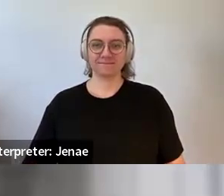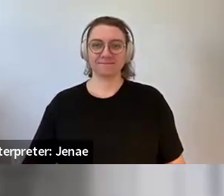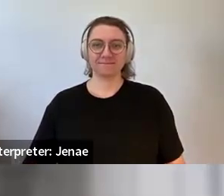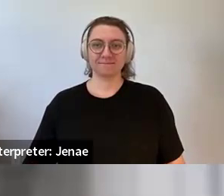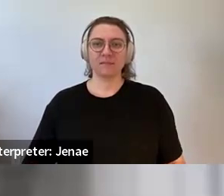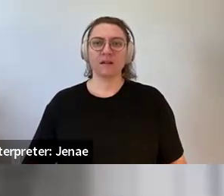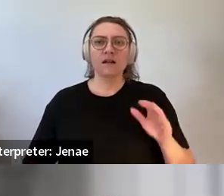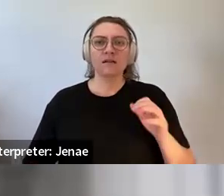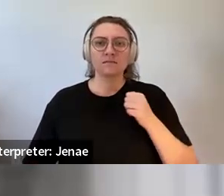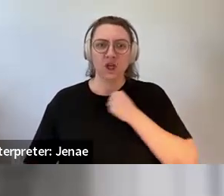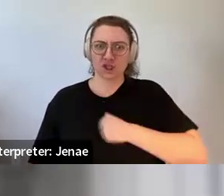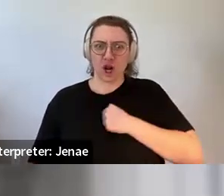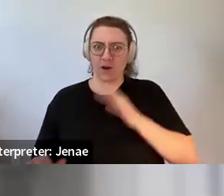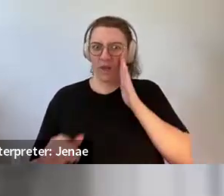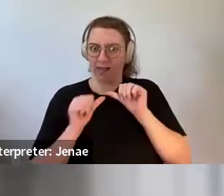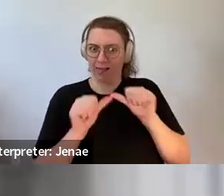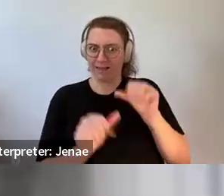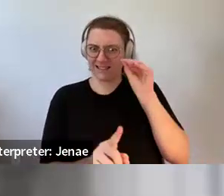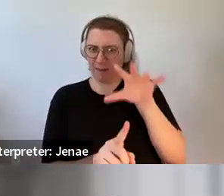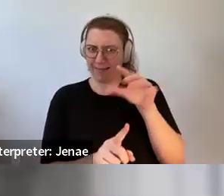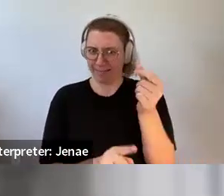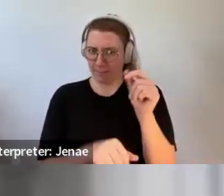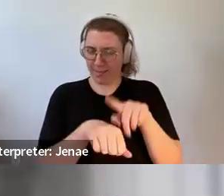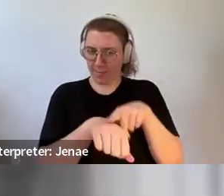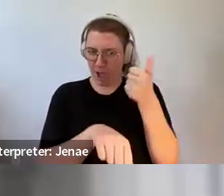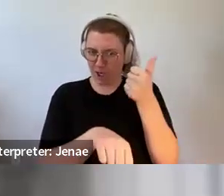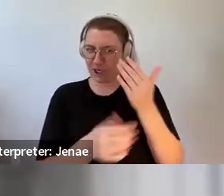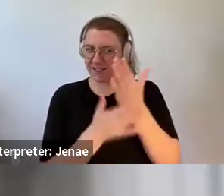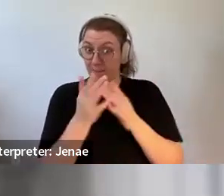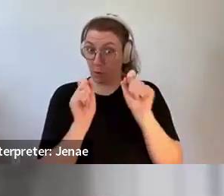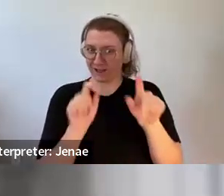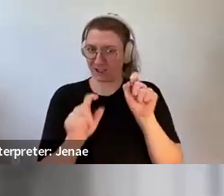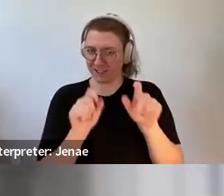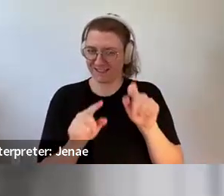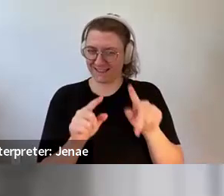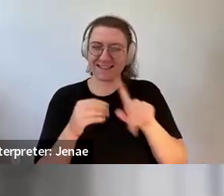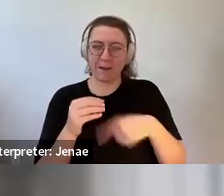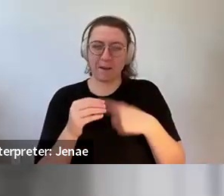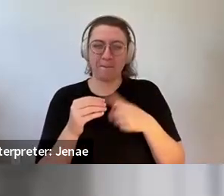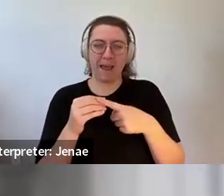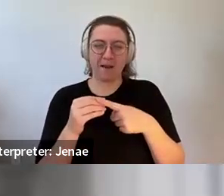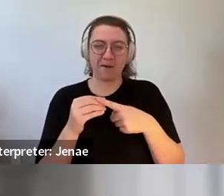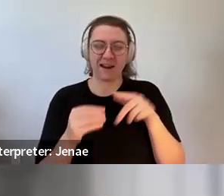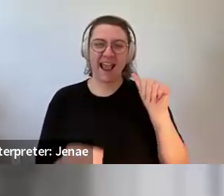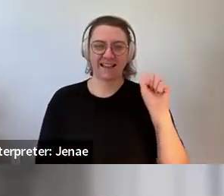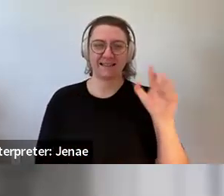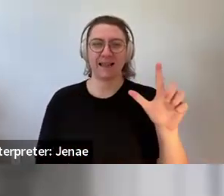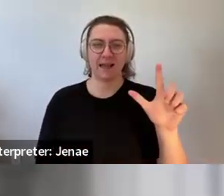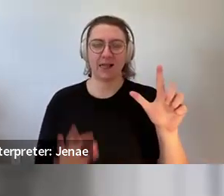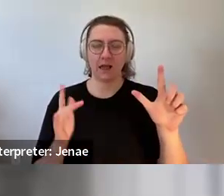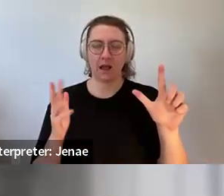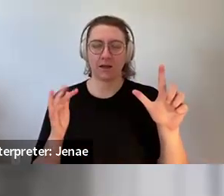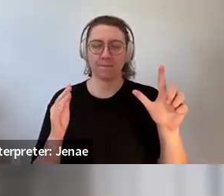Sorry, Michael, I'm going to keep the spotlight on you just a little bit longer because I have some questions about the American Sign